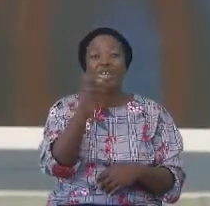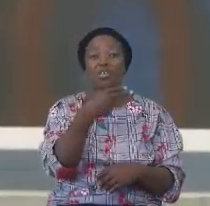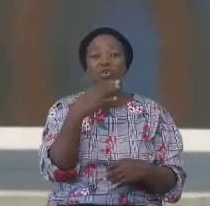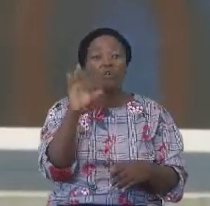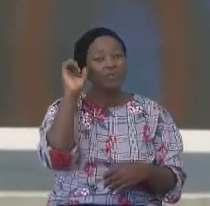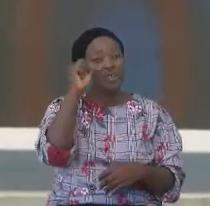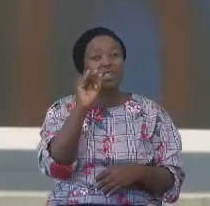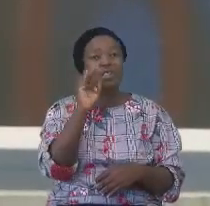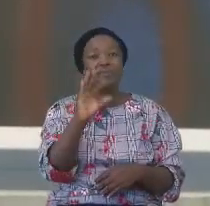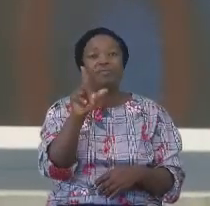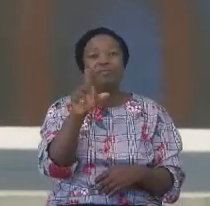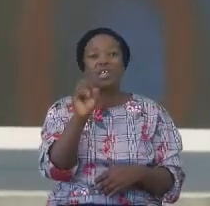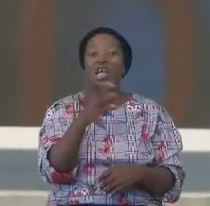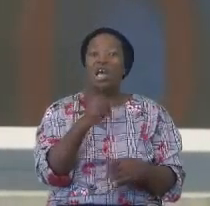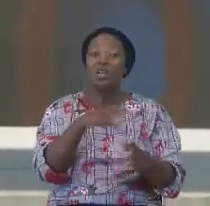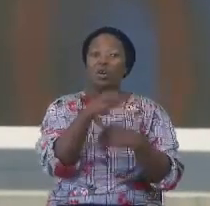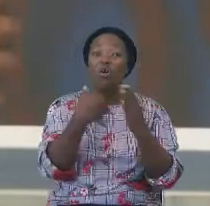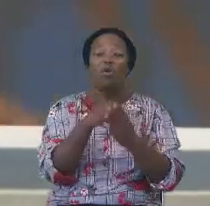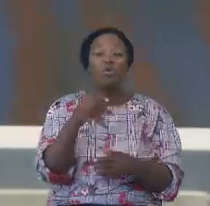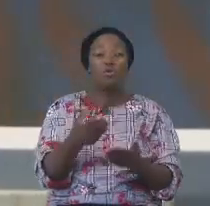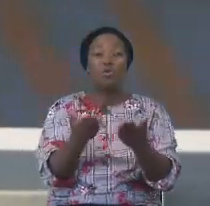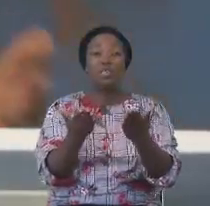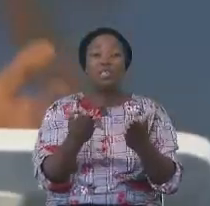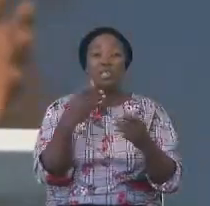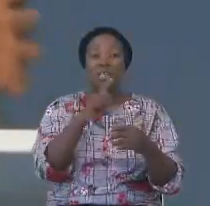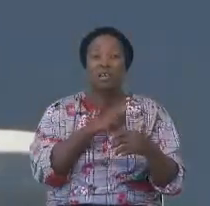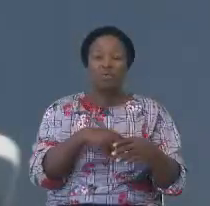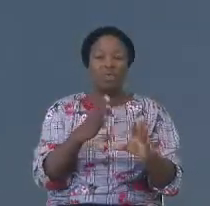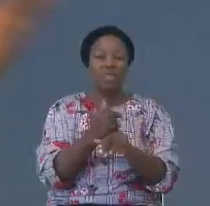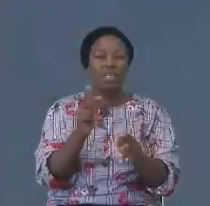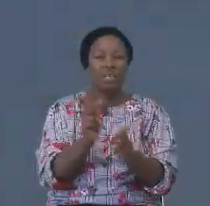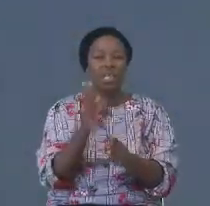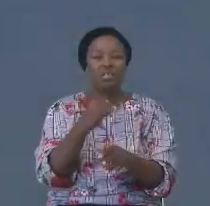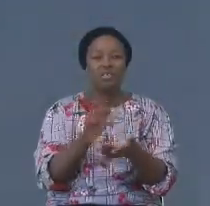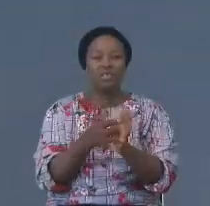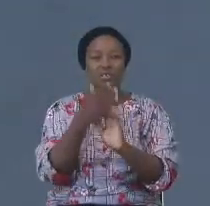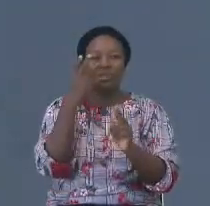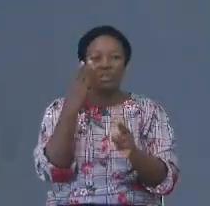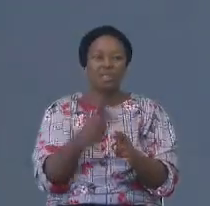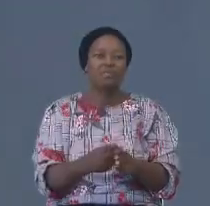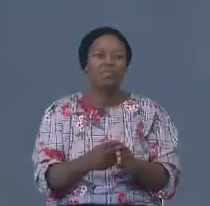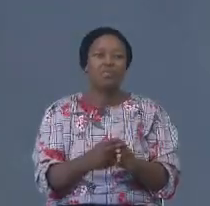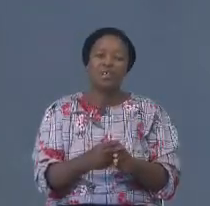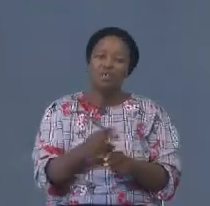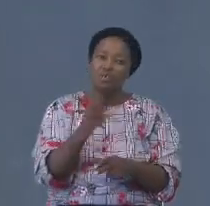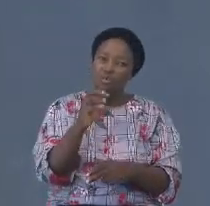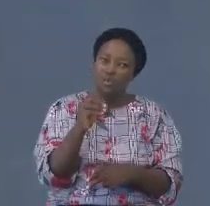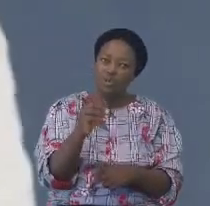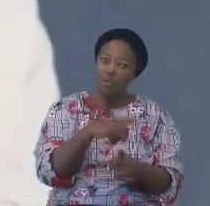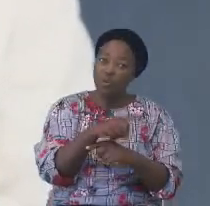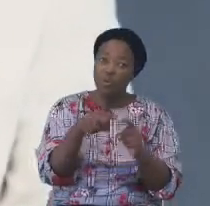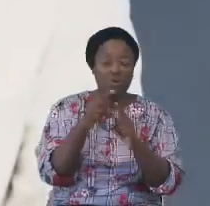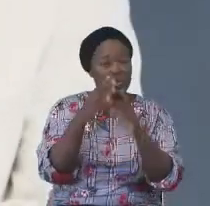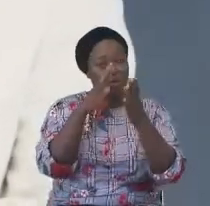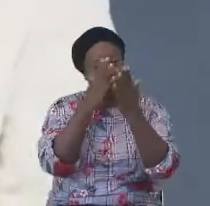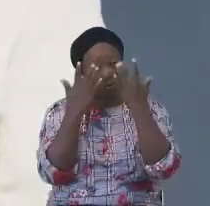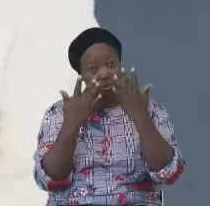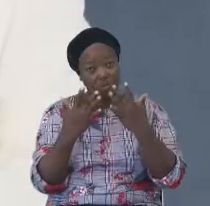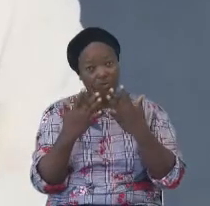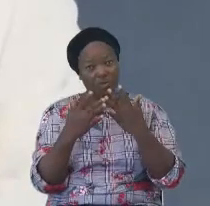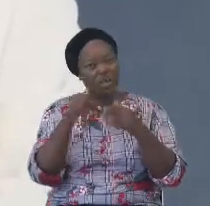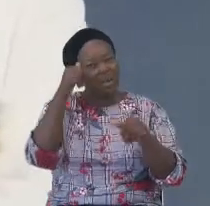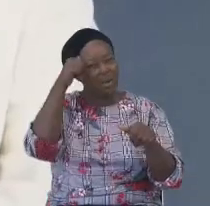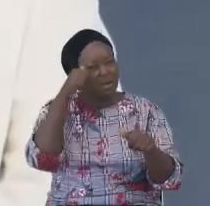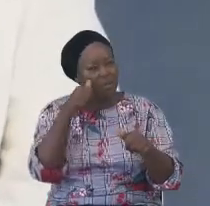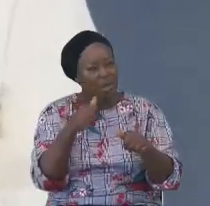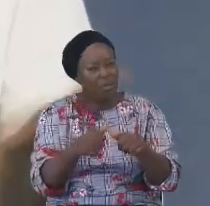and flesh of his flesh. And all your needs, the Lord will take care in Jesus' name.